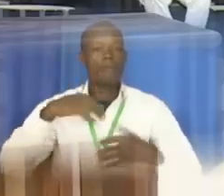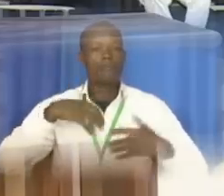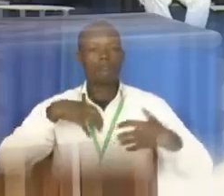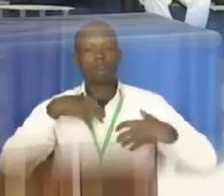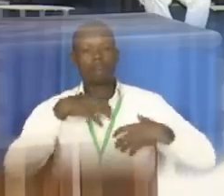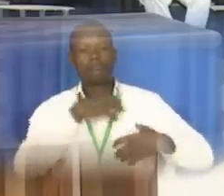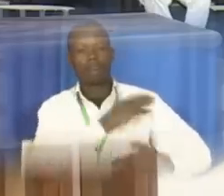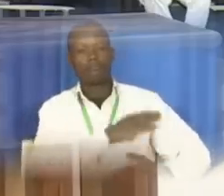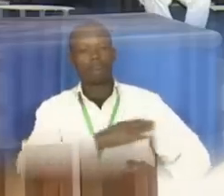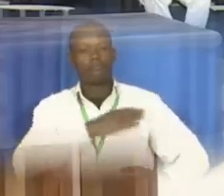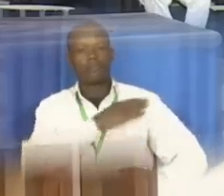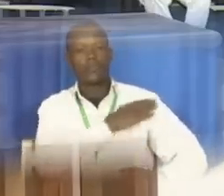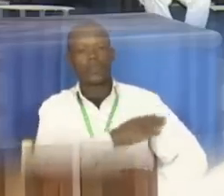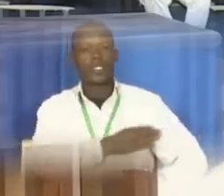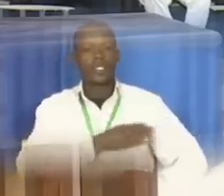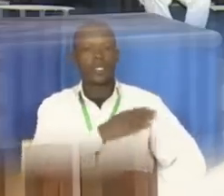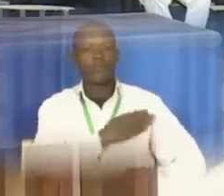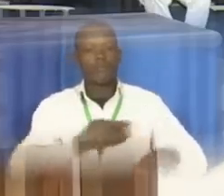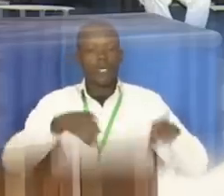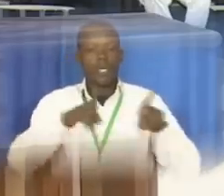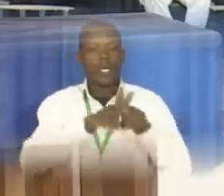A child going through convulsion.